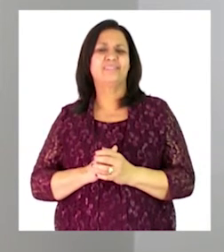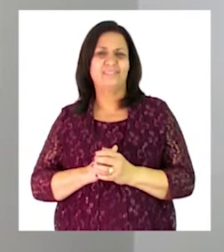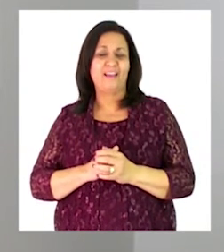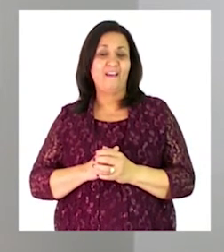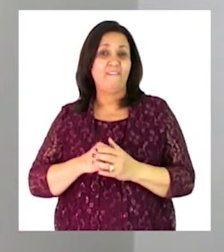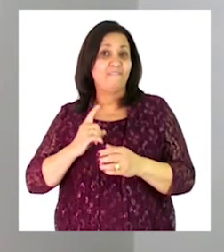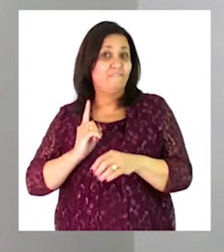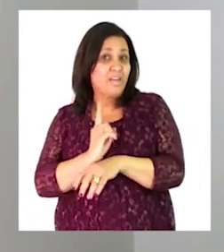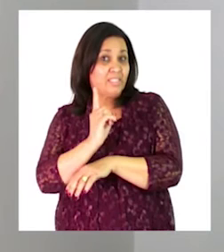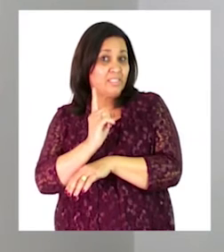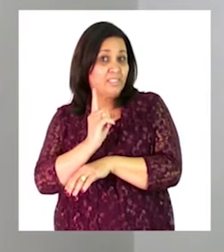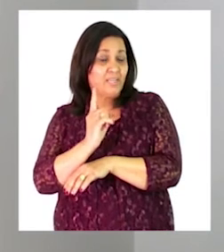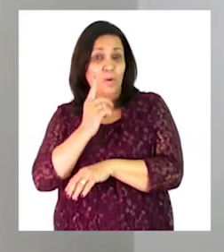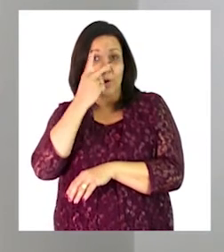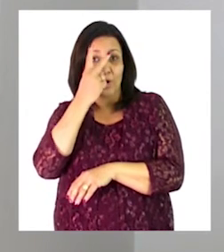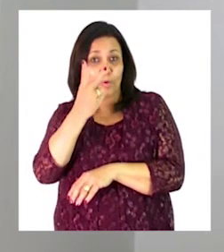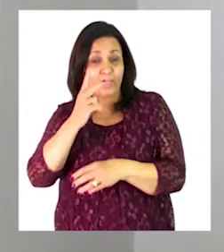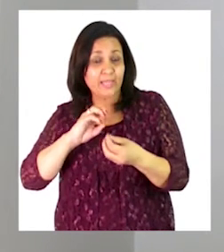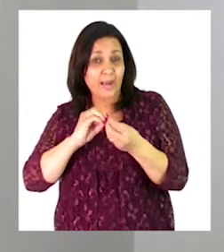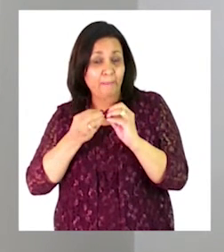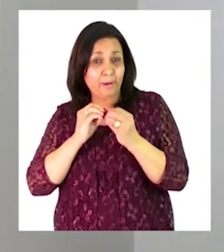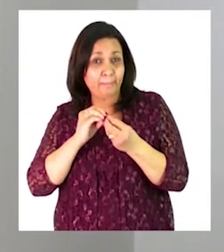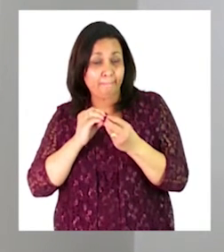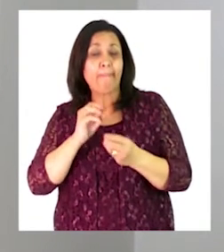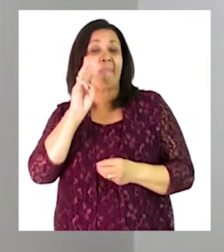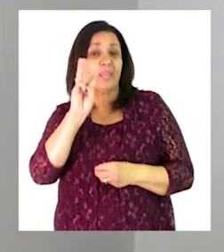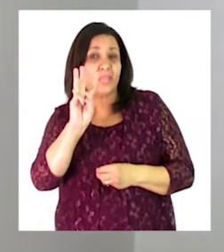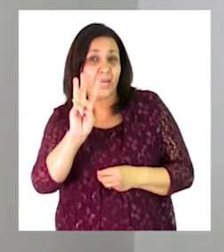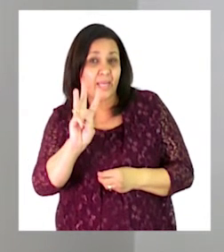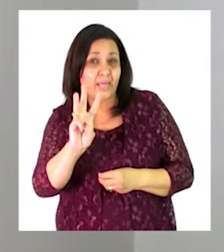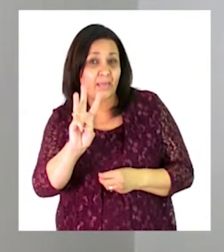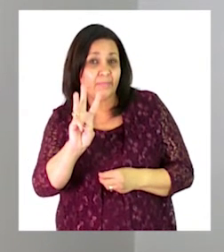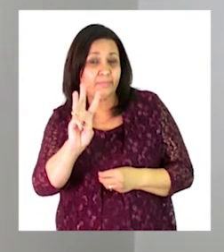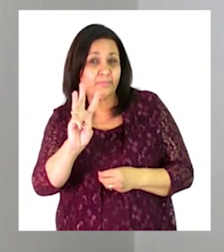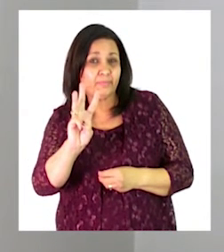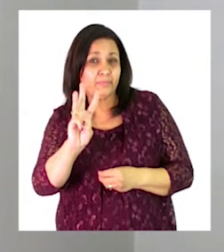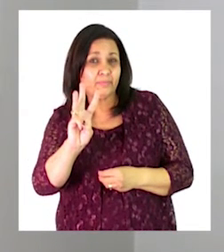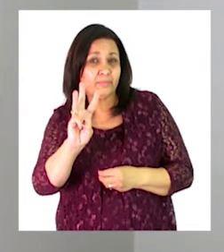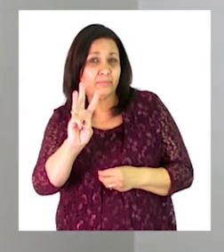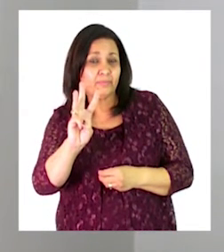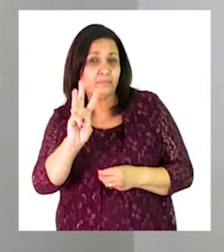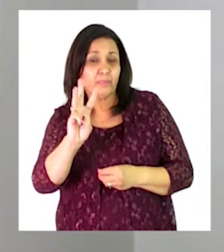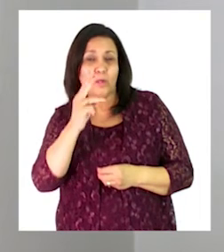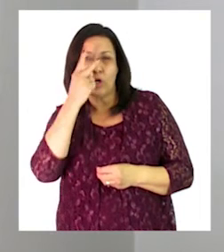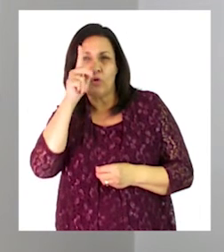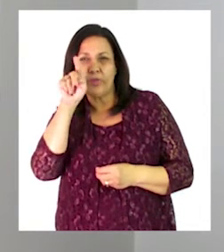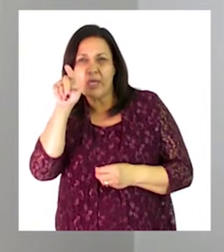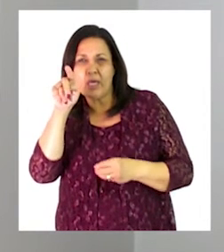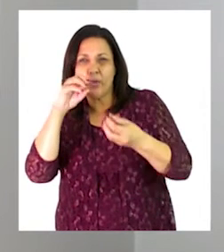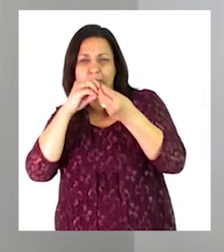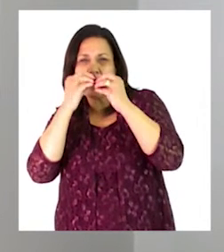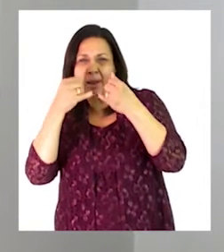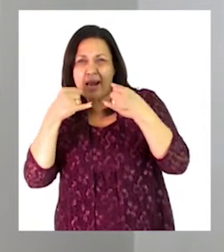we look at the number, which is 3. So we go on to our number line